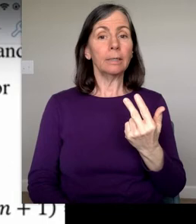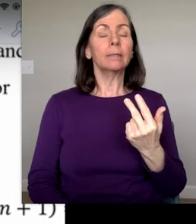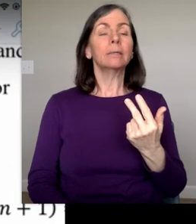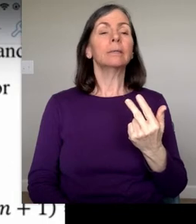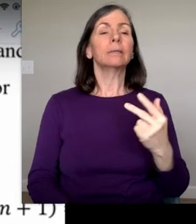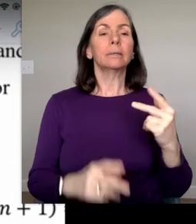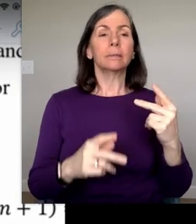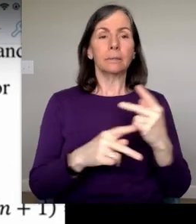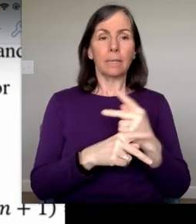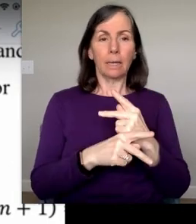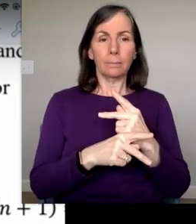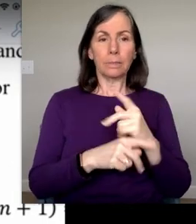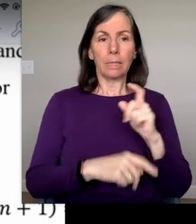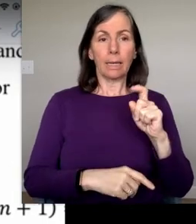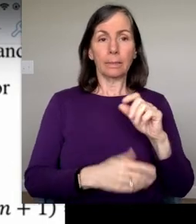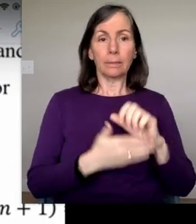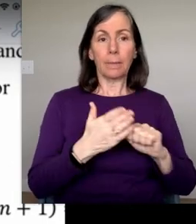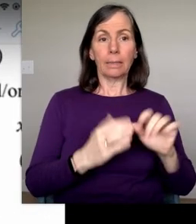minus 8.